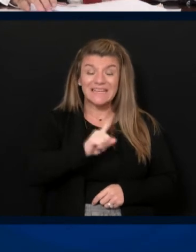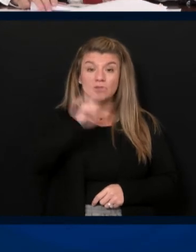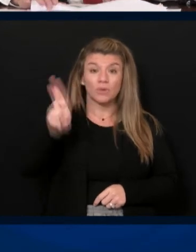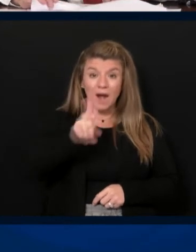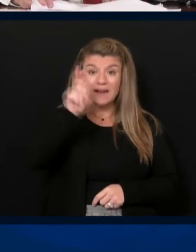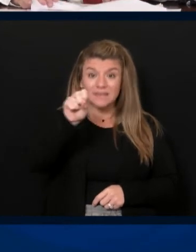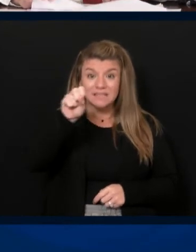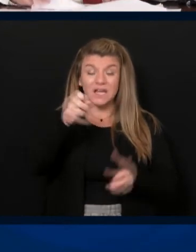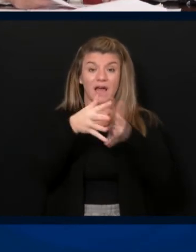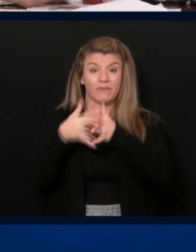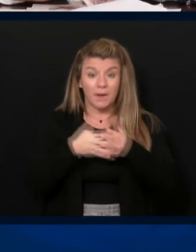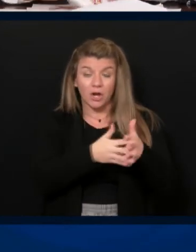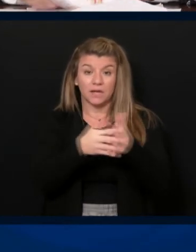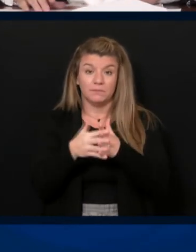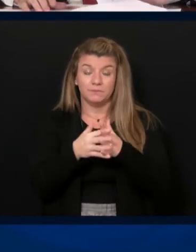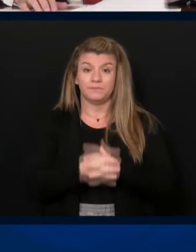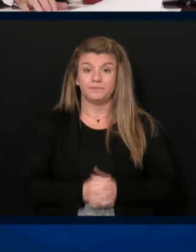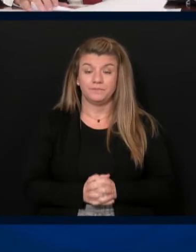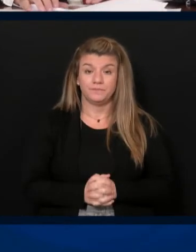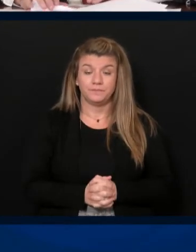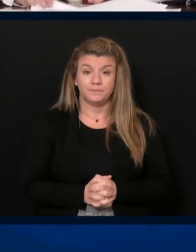of America.